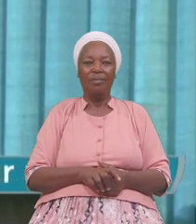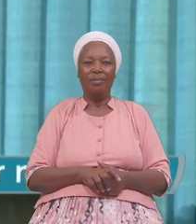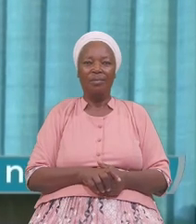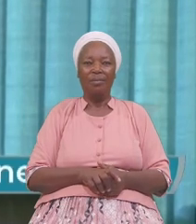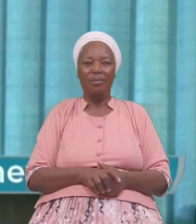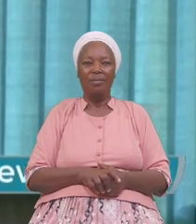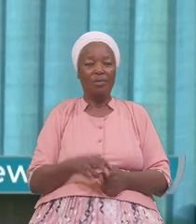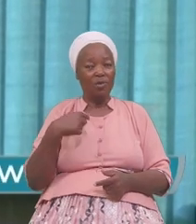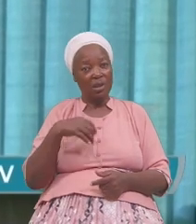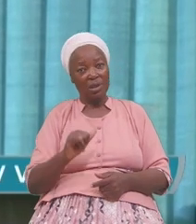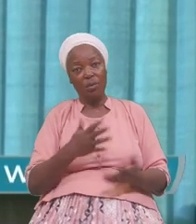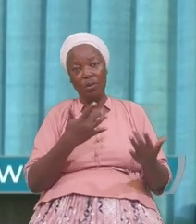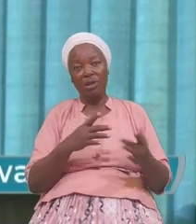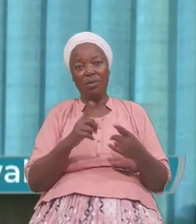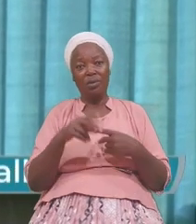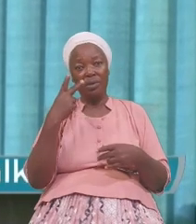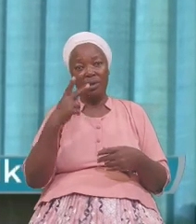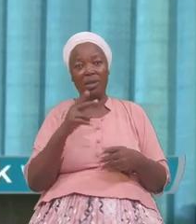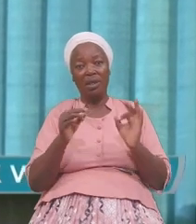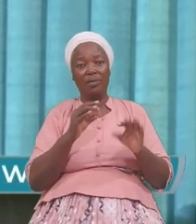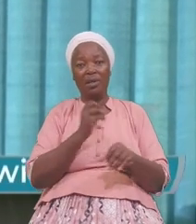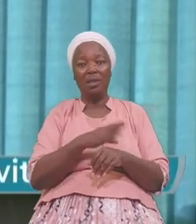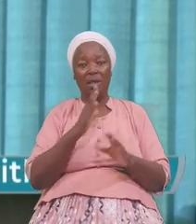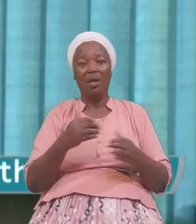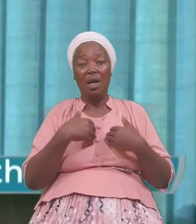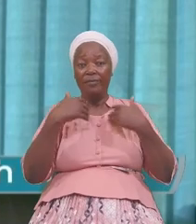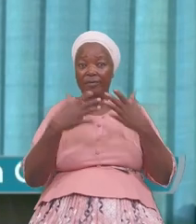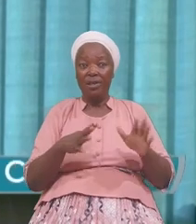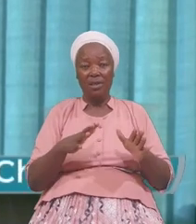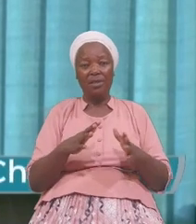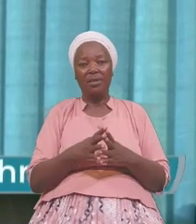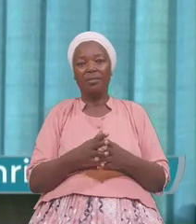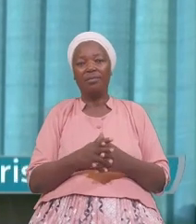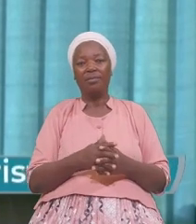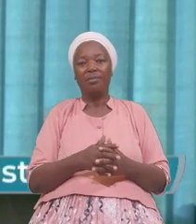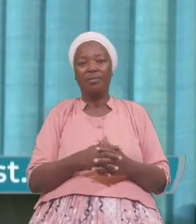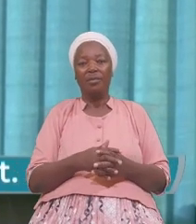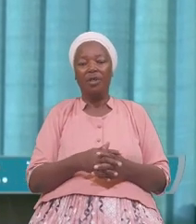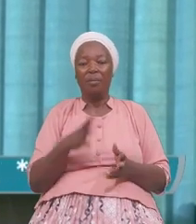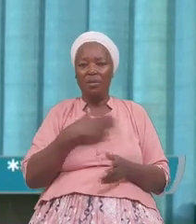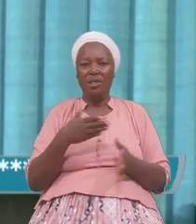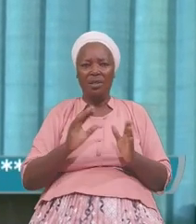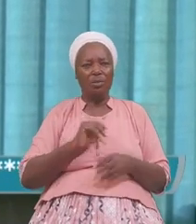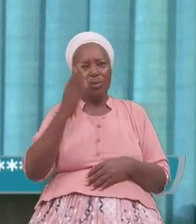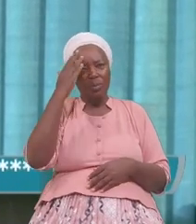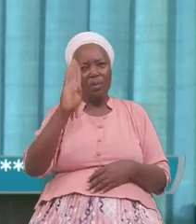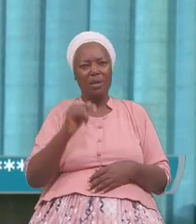We are still waiting to see. Once you are through, in your section, just wave the flag.